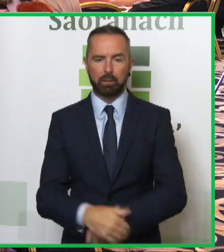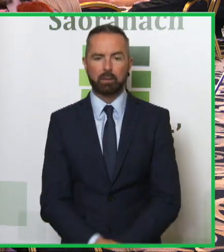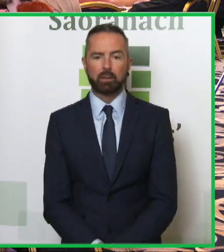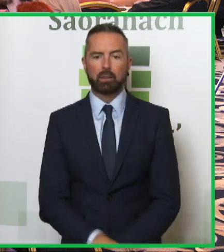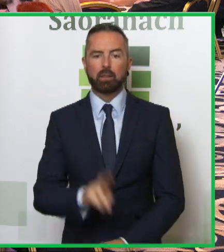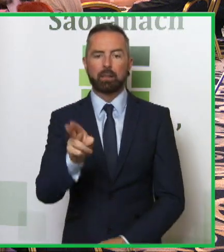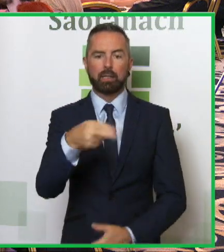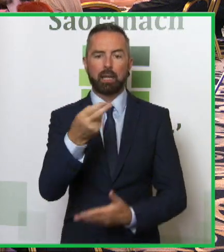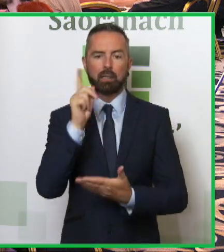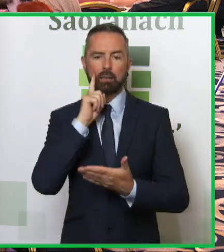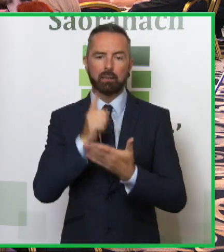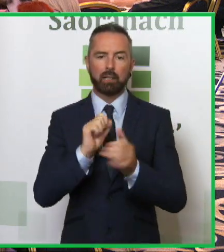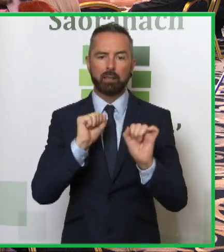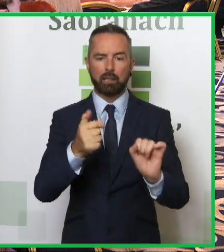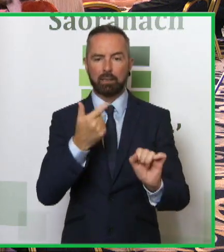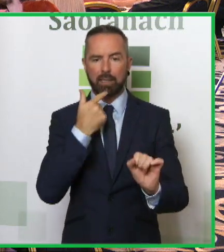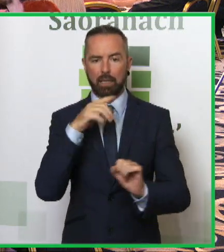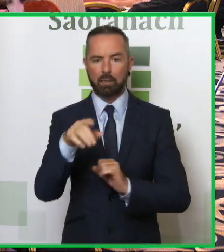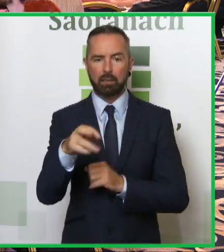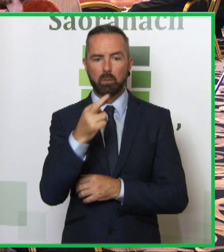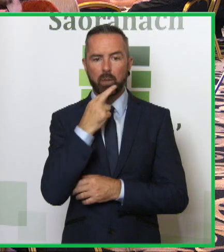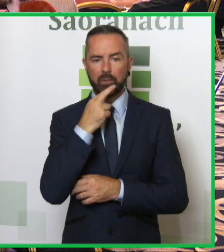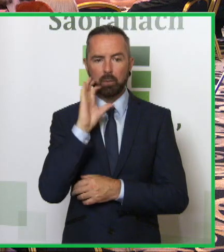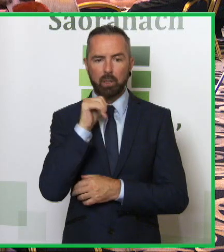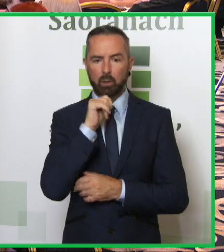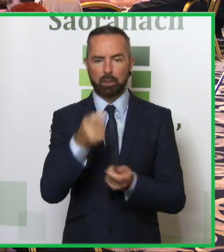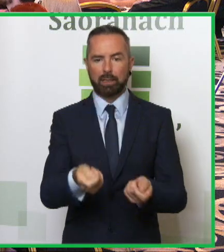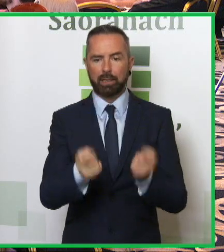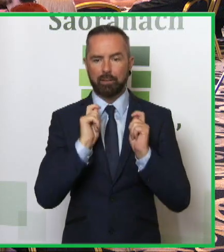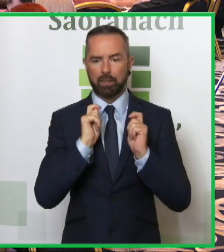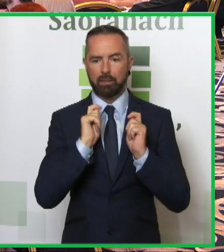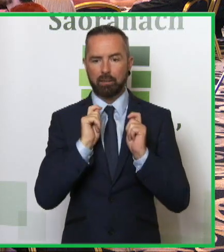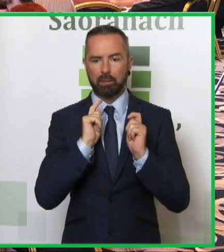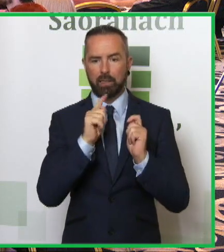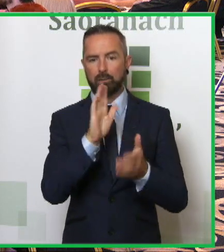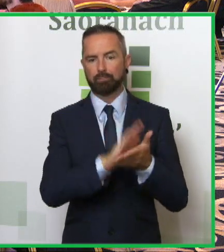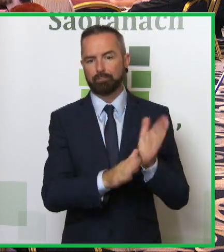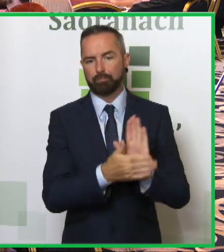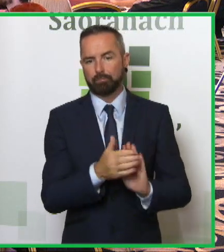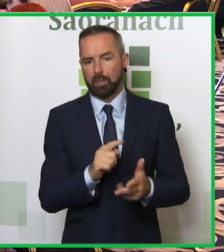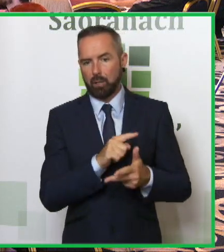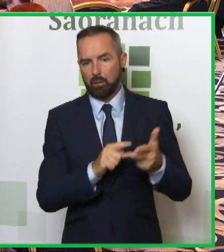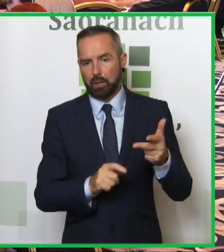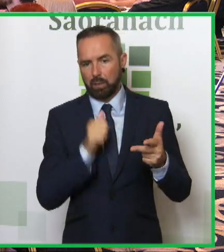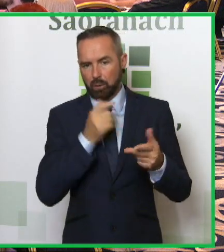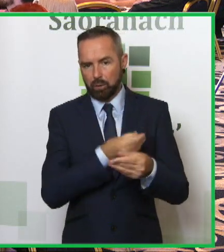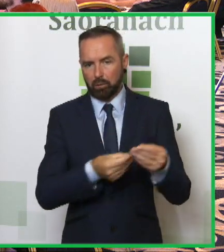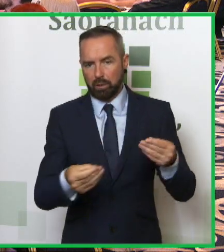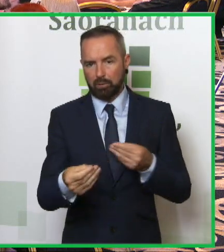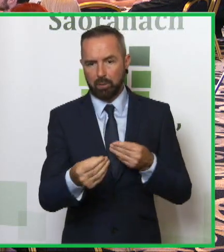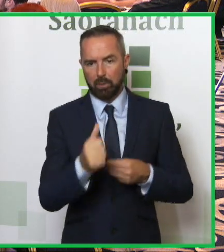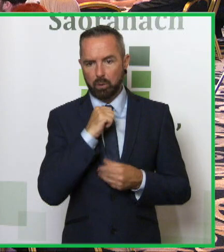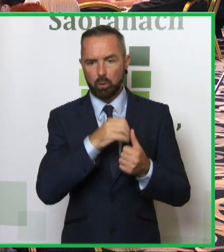can't decide what their second preference was because they didn't give us one. So they sit there as 3 votes in the non-transferable